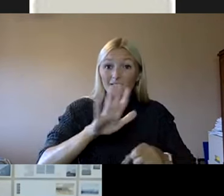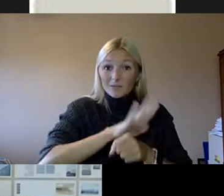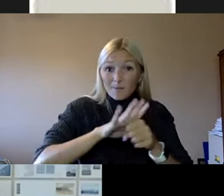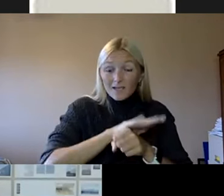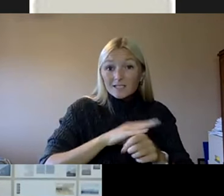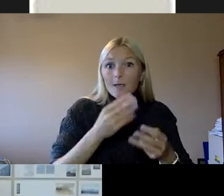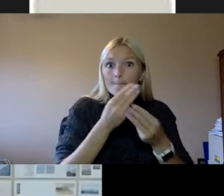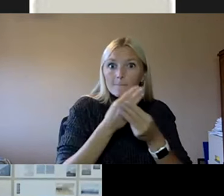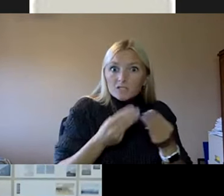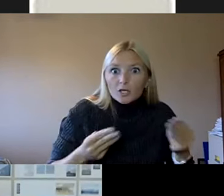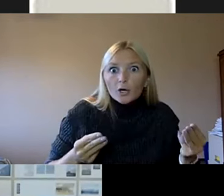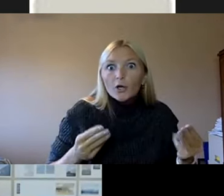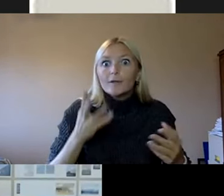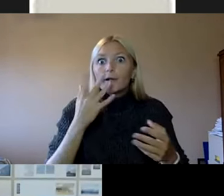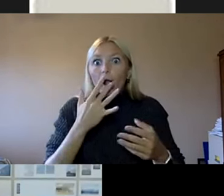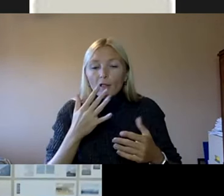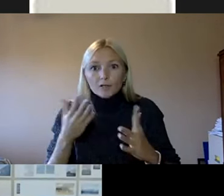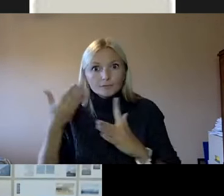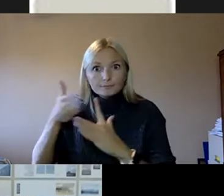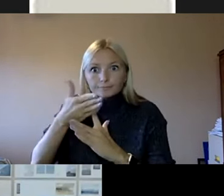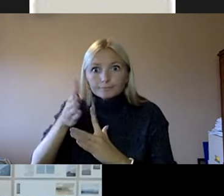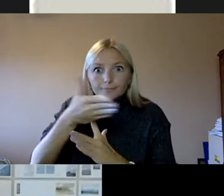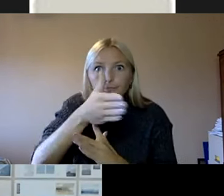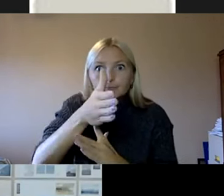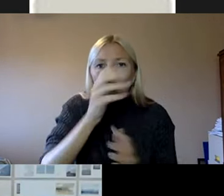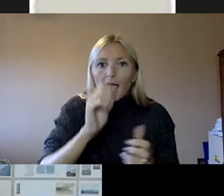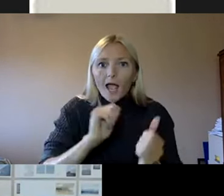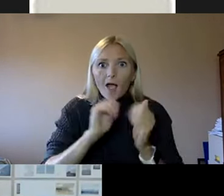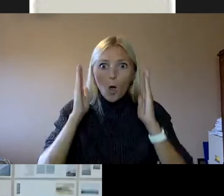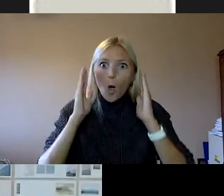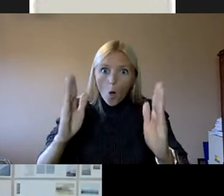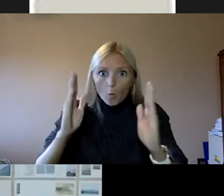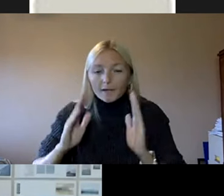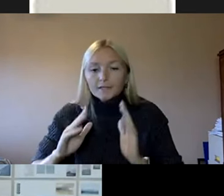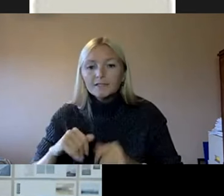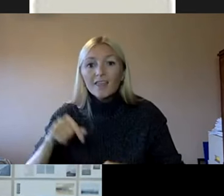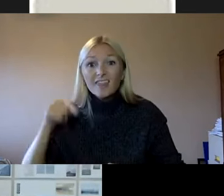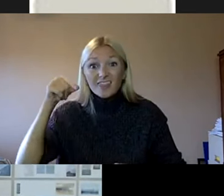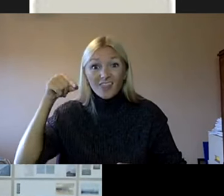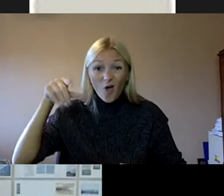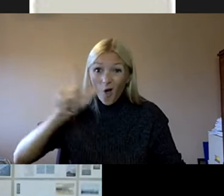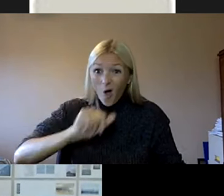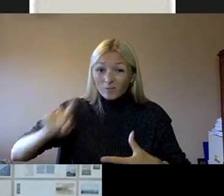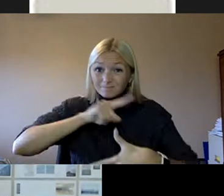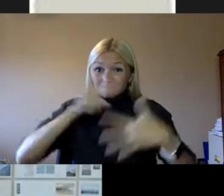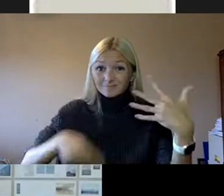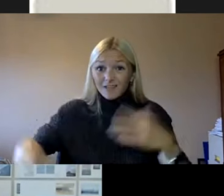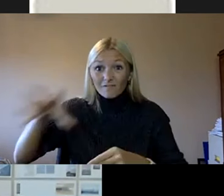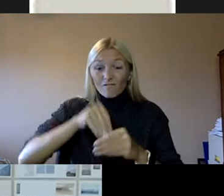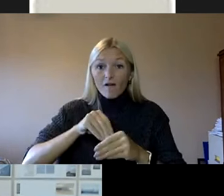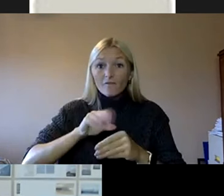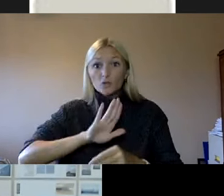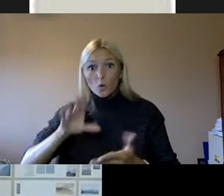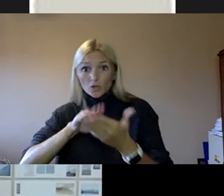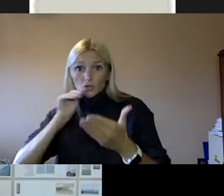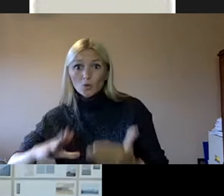dynamic trajectories, routes through the school, hallways. This contributes to the happiness of the